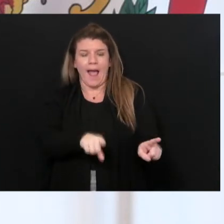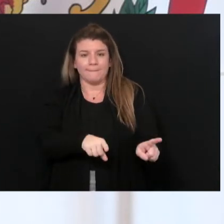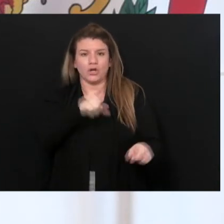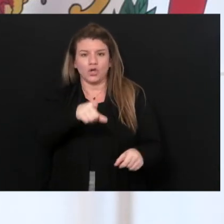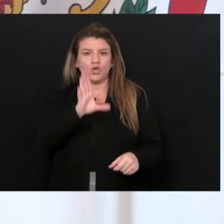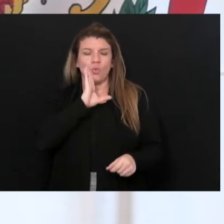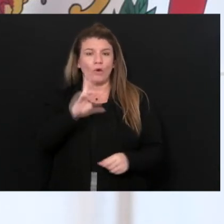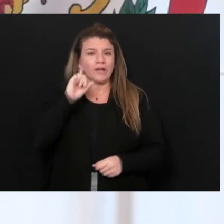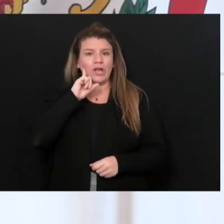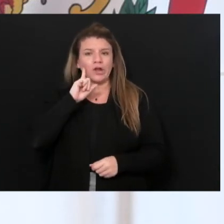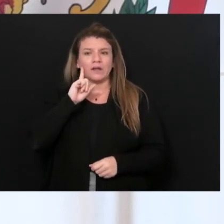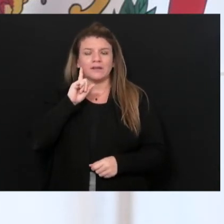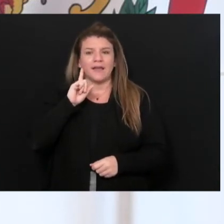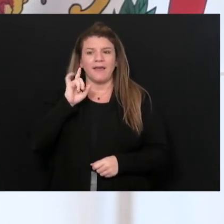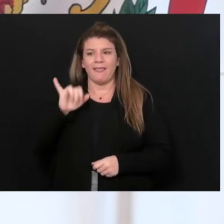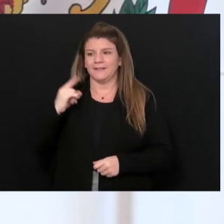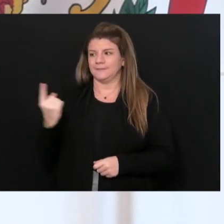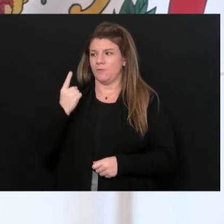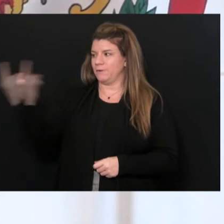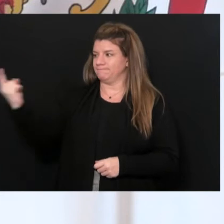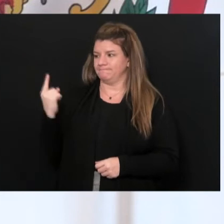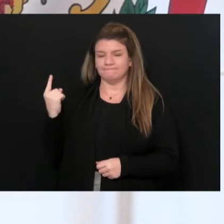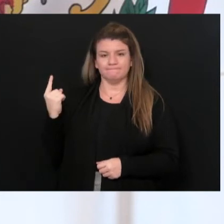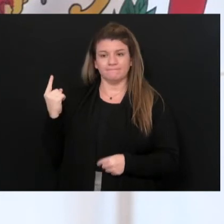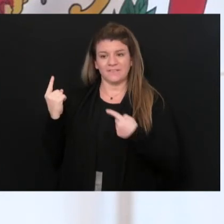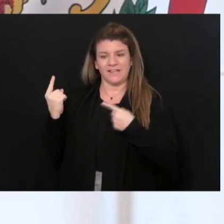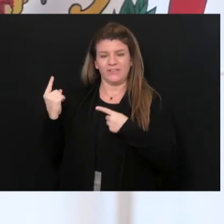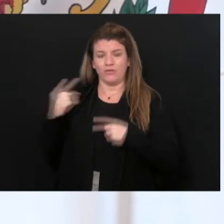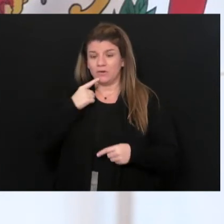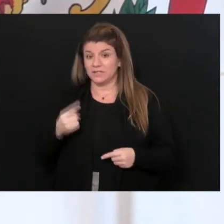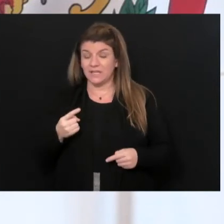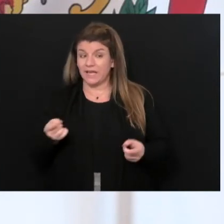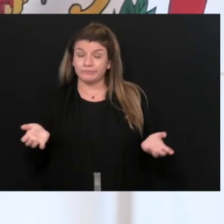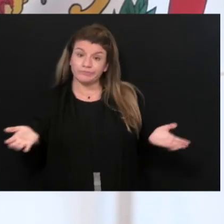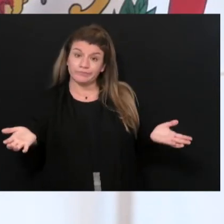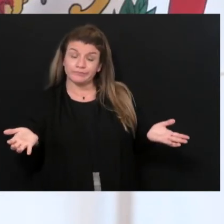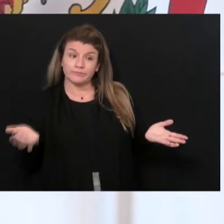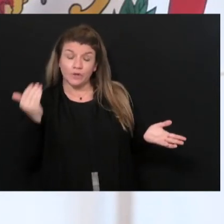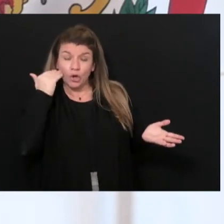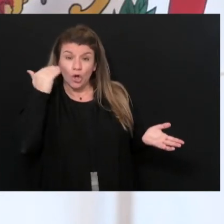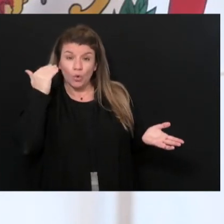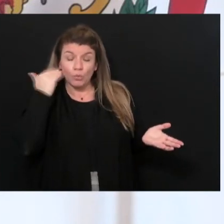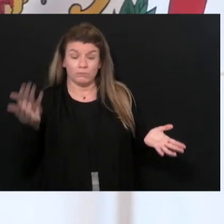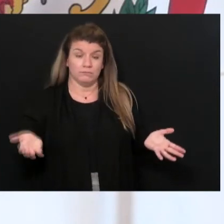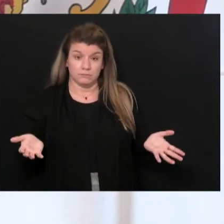going to hear on the door, and then somebody's going to say, you know,